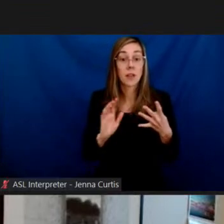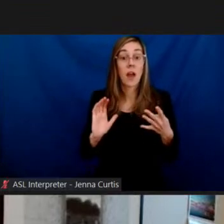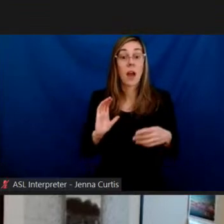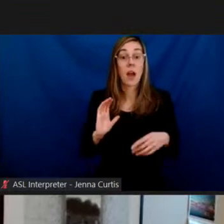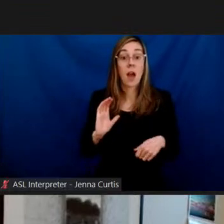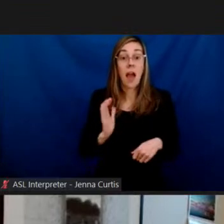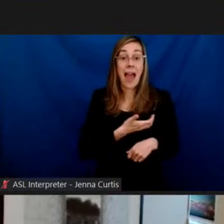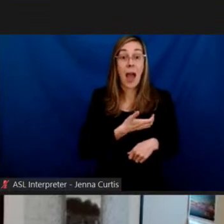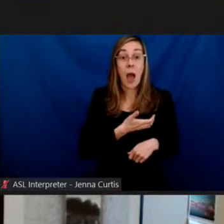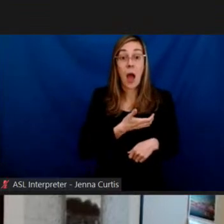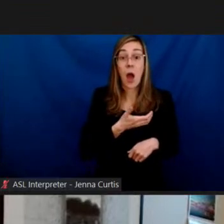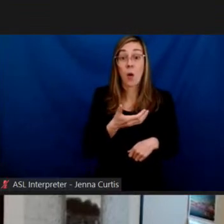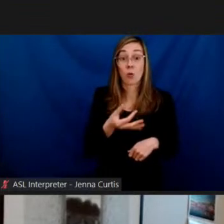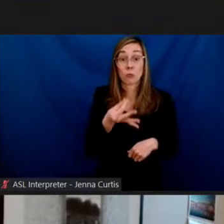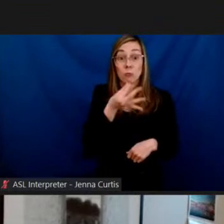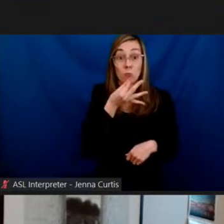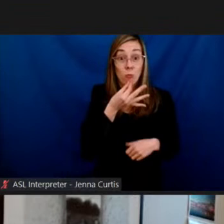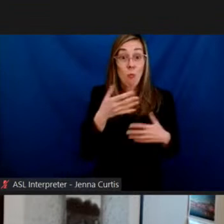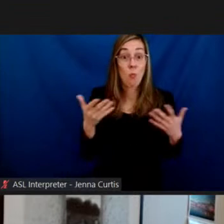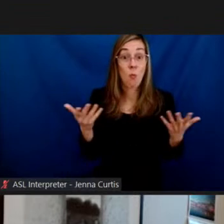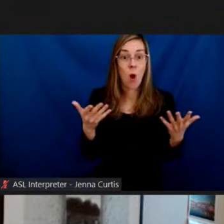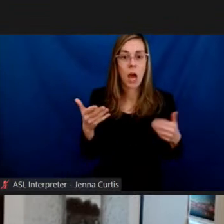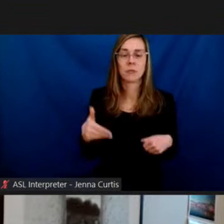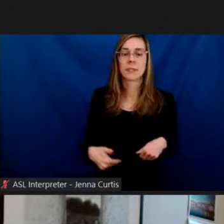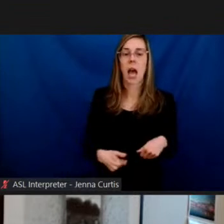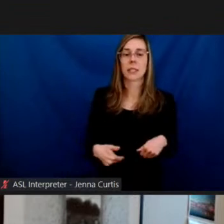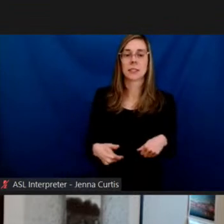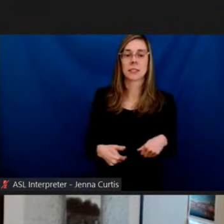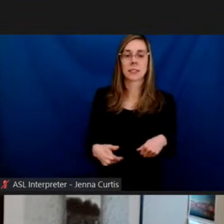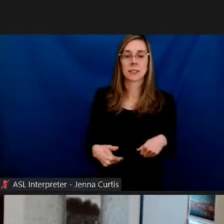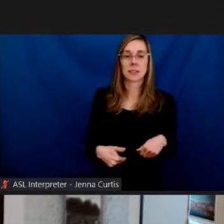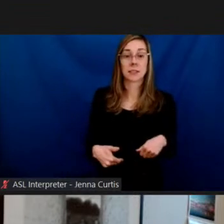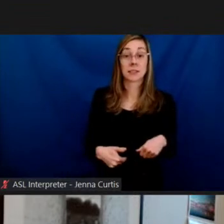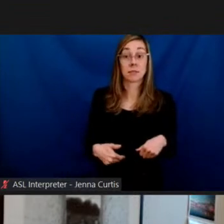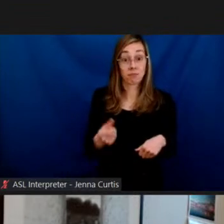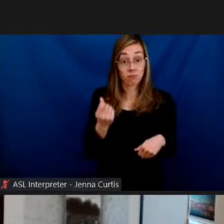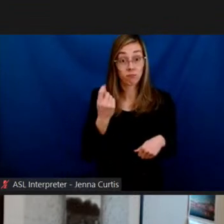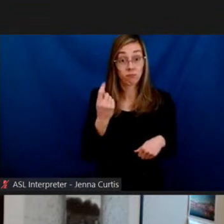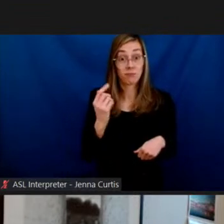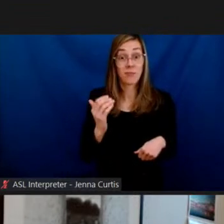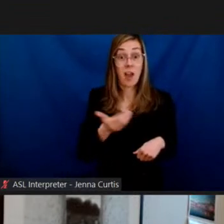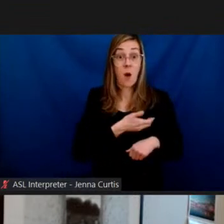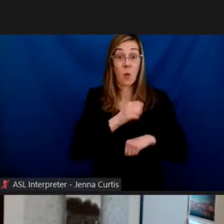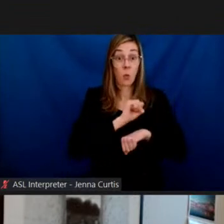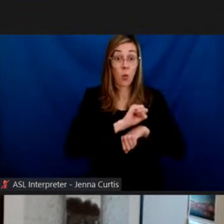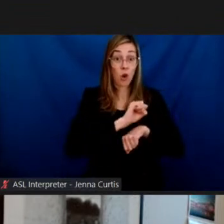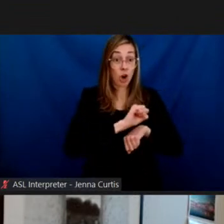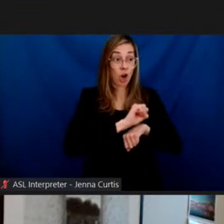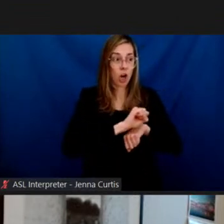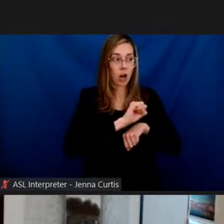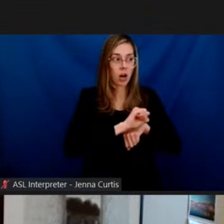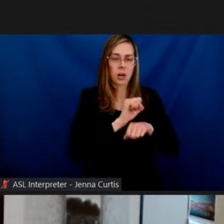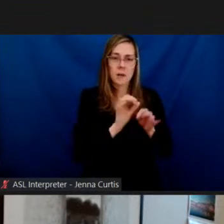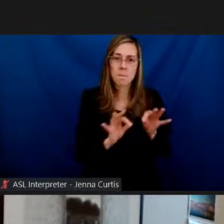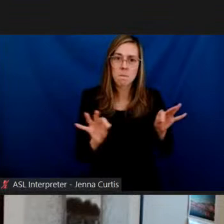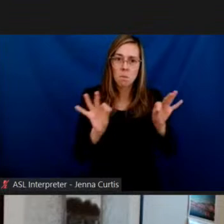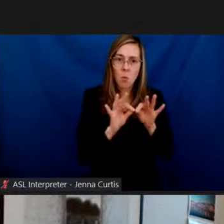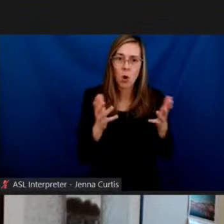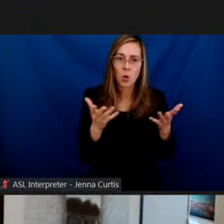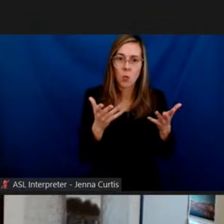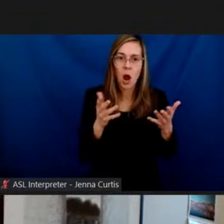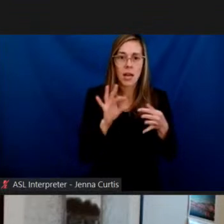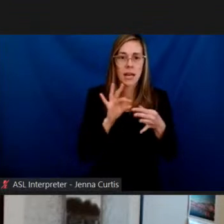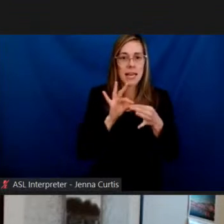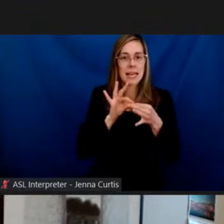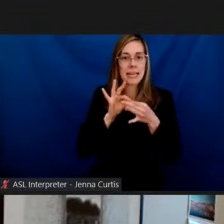filling. And what I mean by that is so much of our work is predicated on having a strong connection to the service